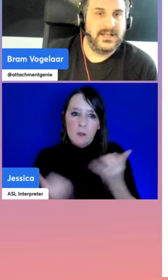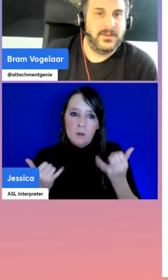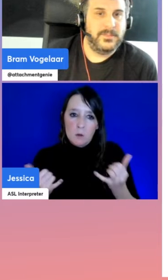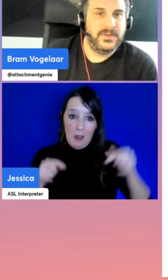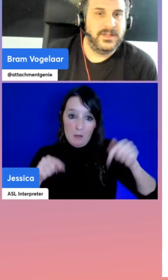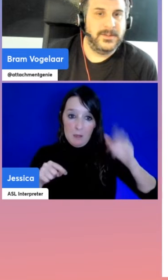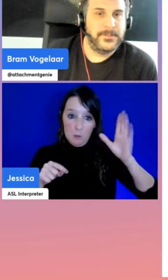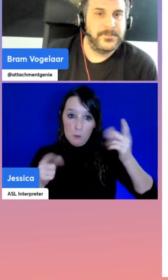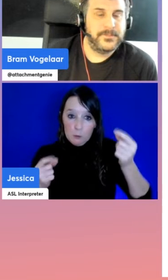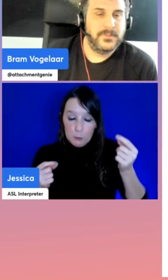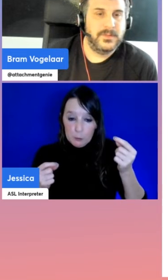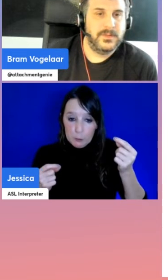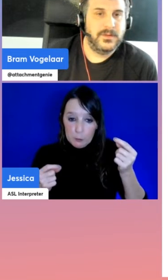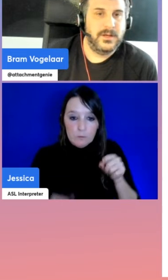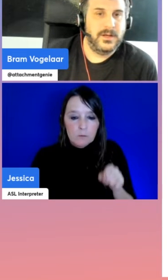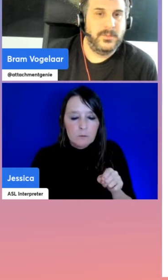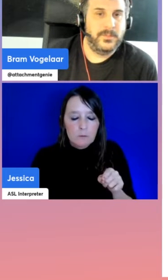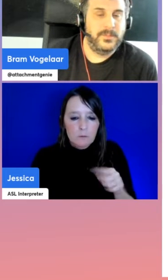we set up